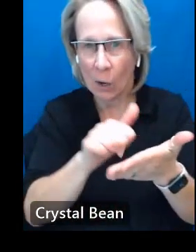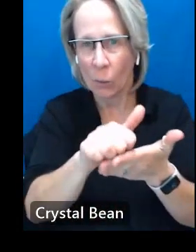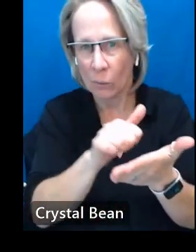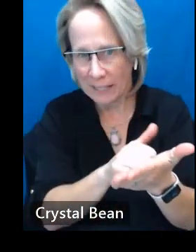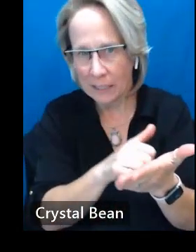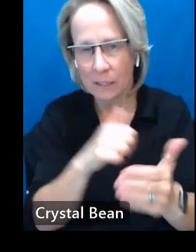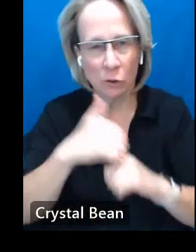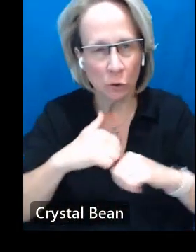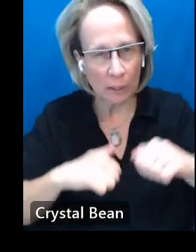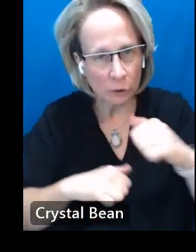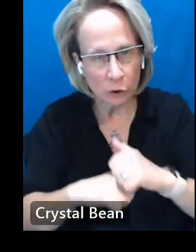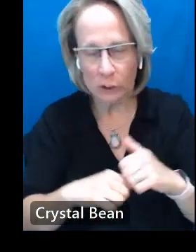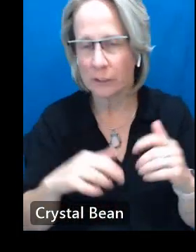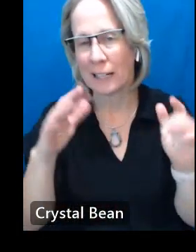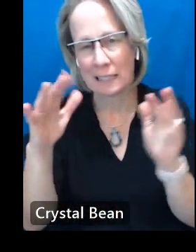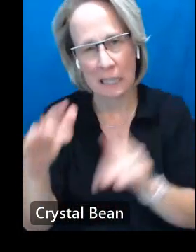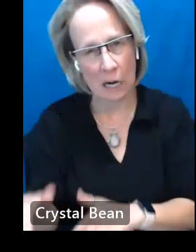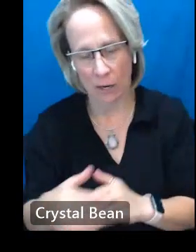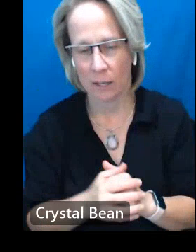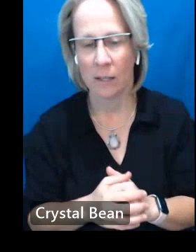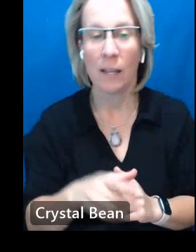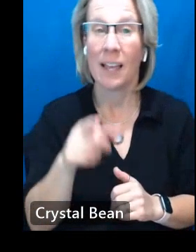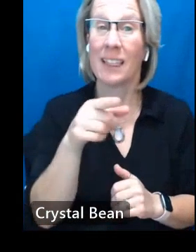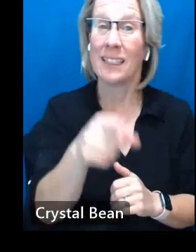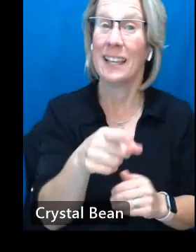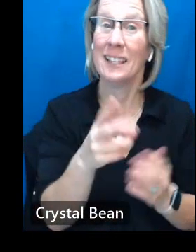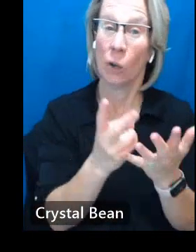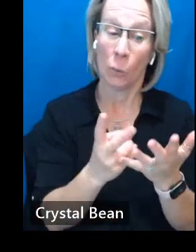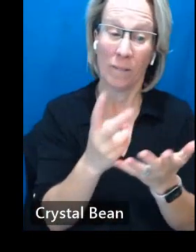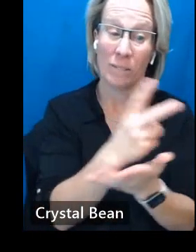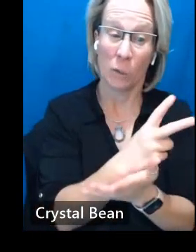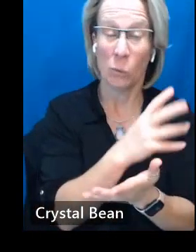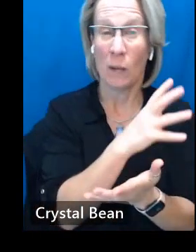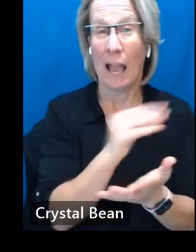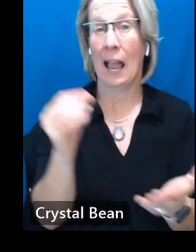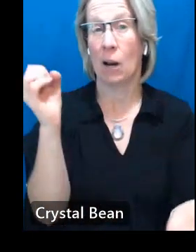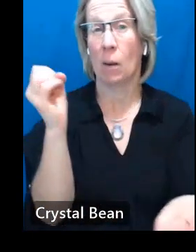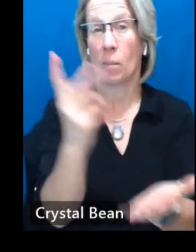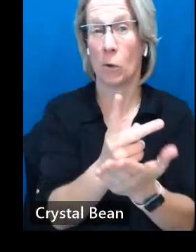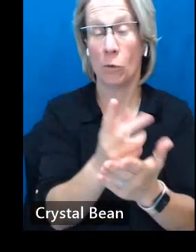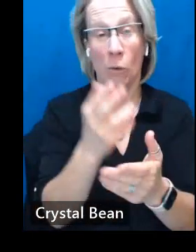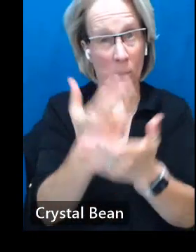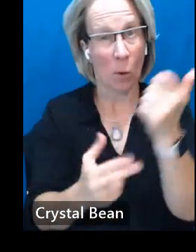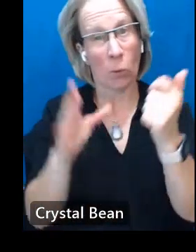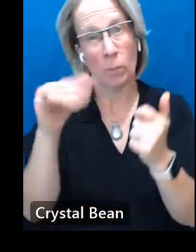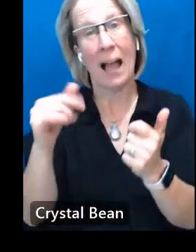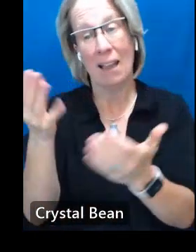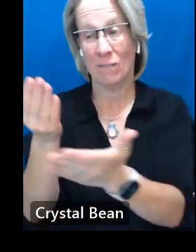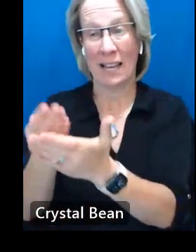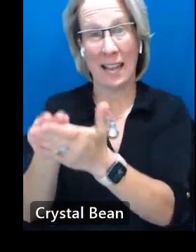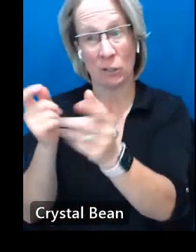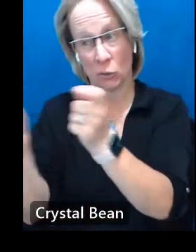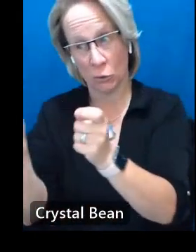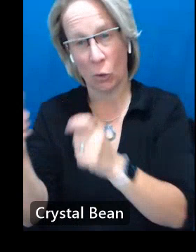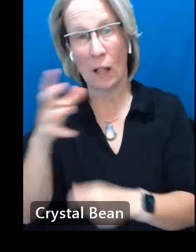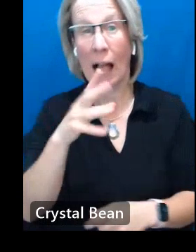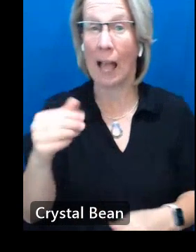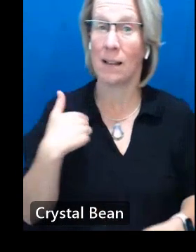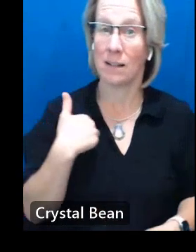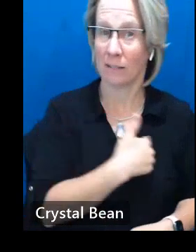etc., etc. So these are reviewed and approved by both financial control and us. So